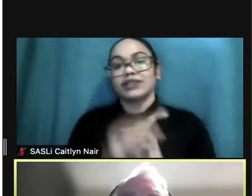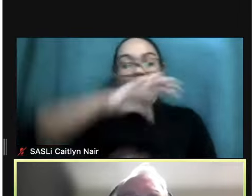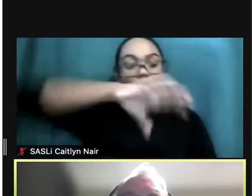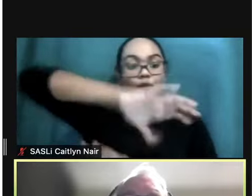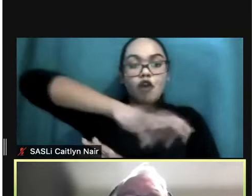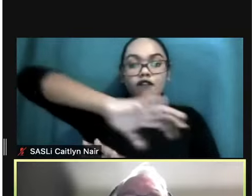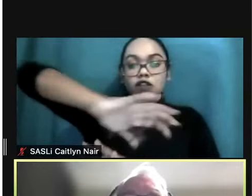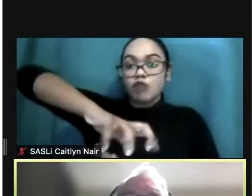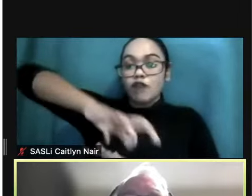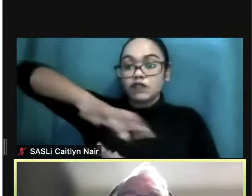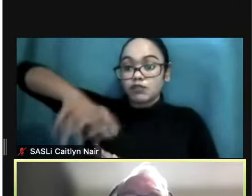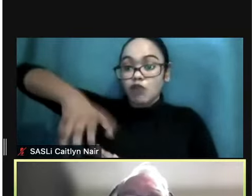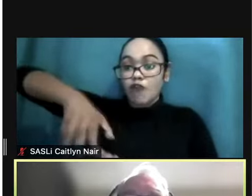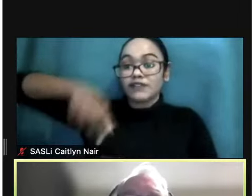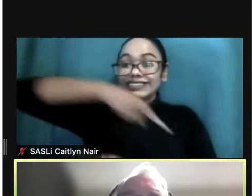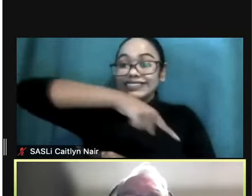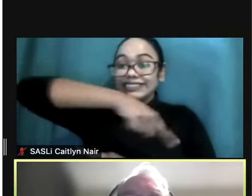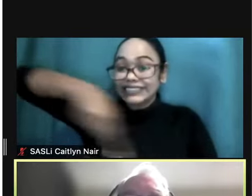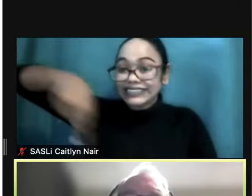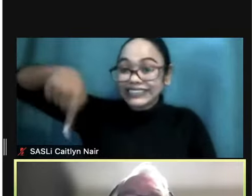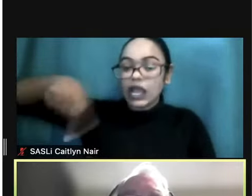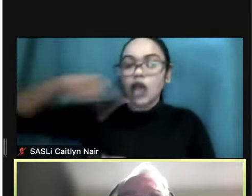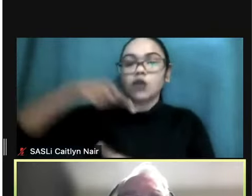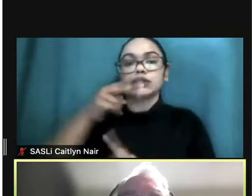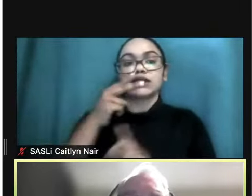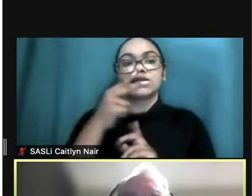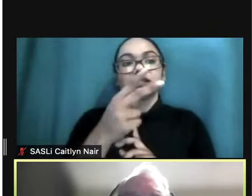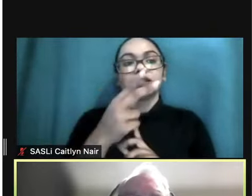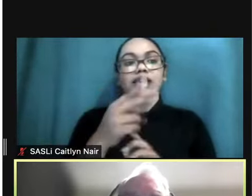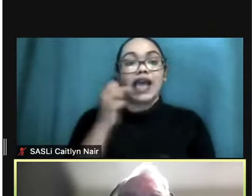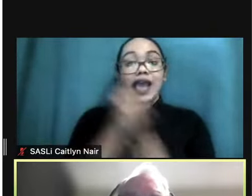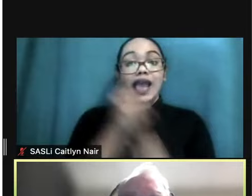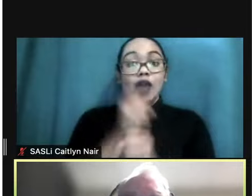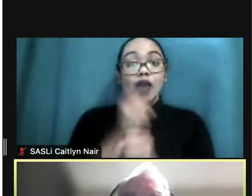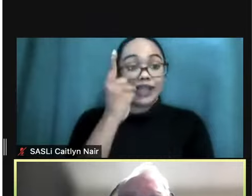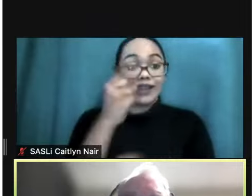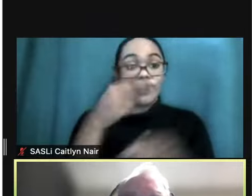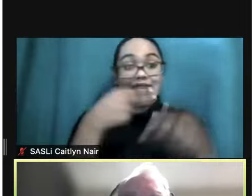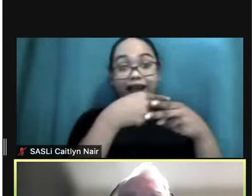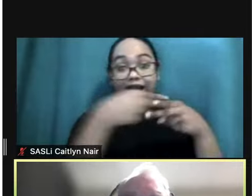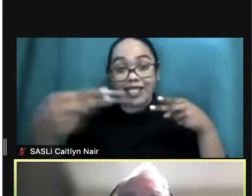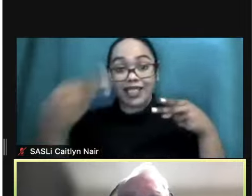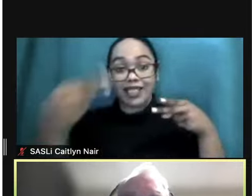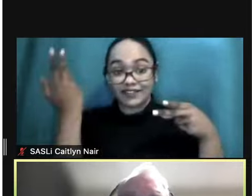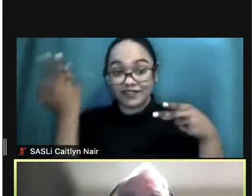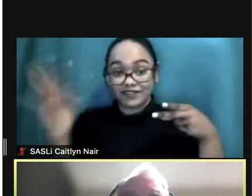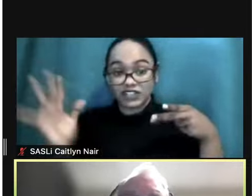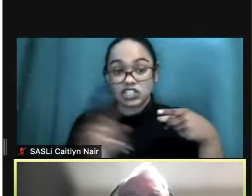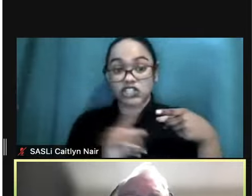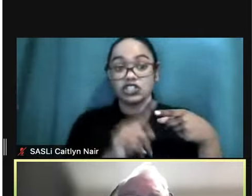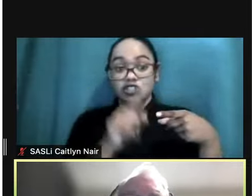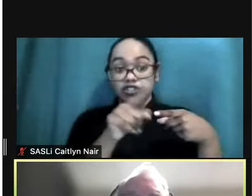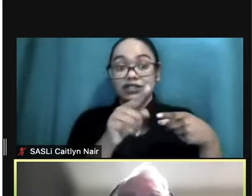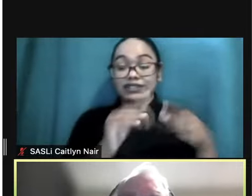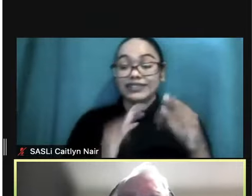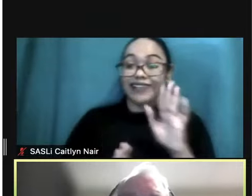provinces. And you see that although Gauteng is highlighted there, that there's this rapid rise in the